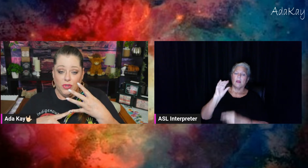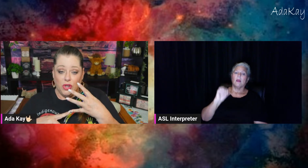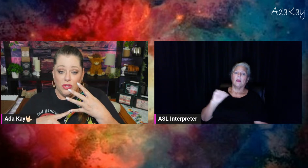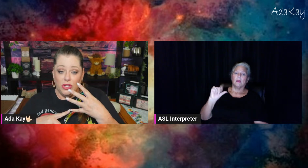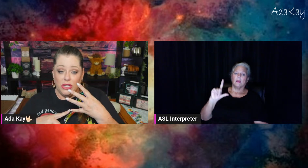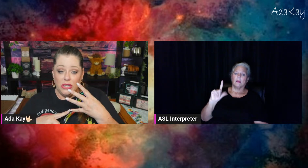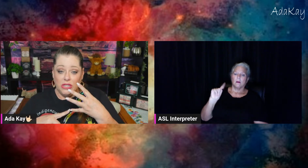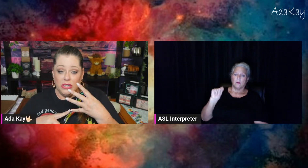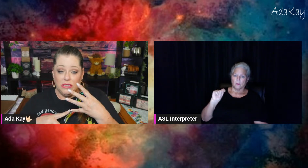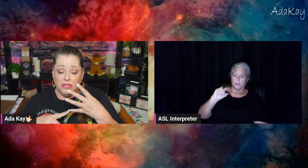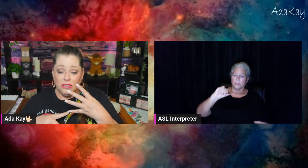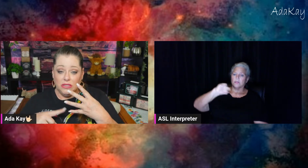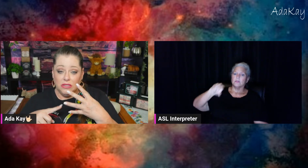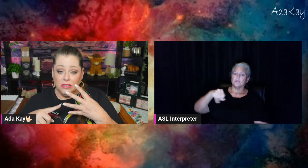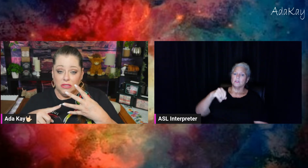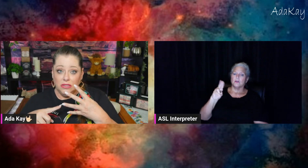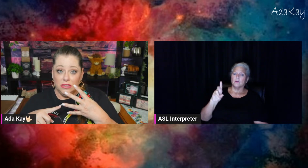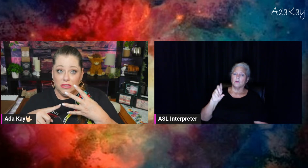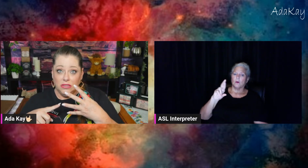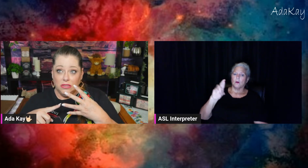for $1.99.